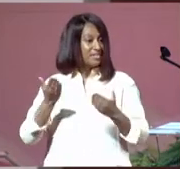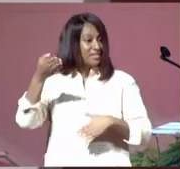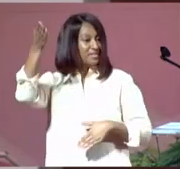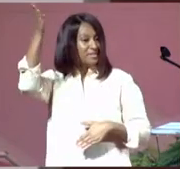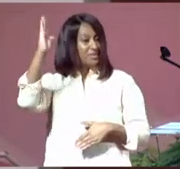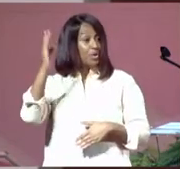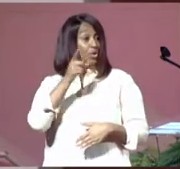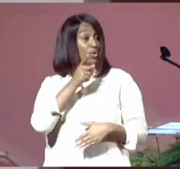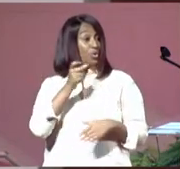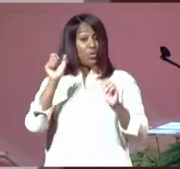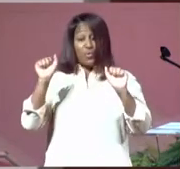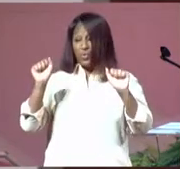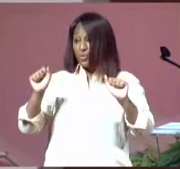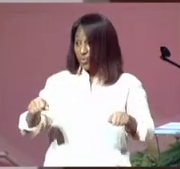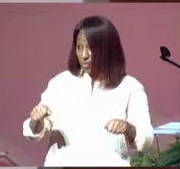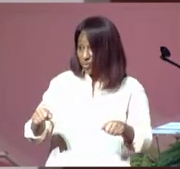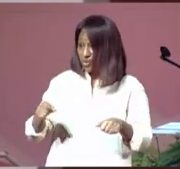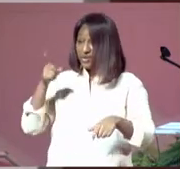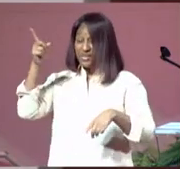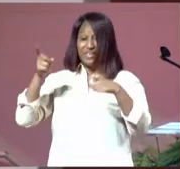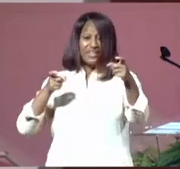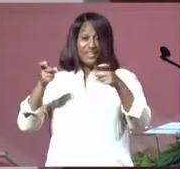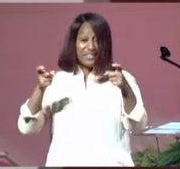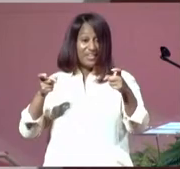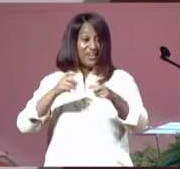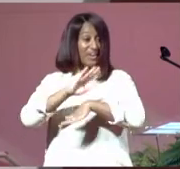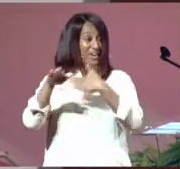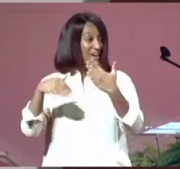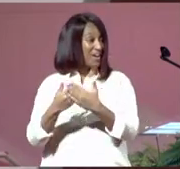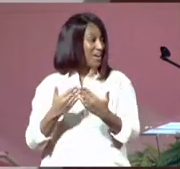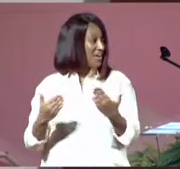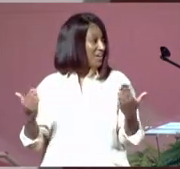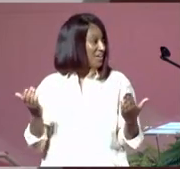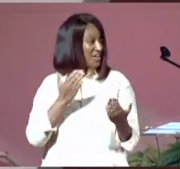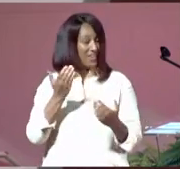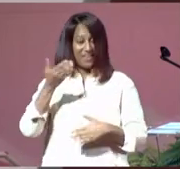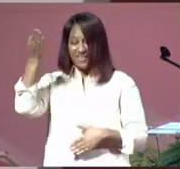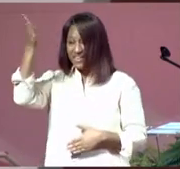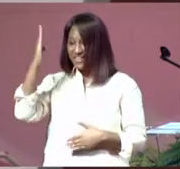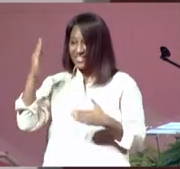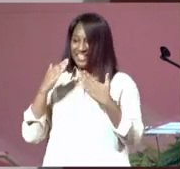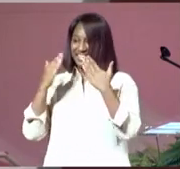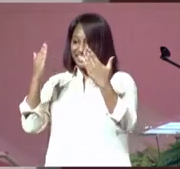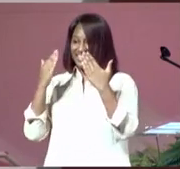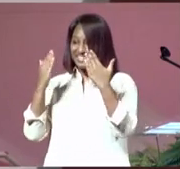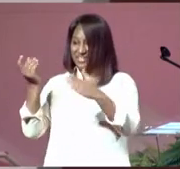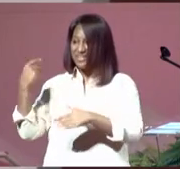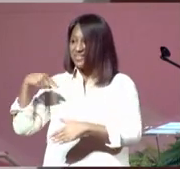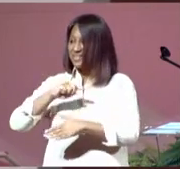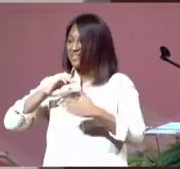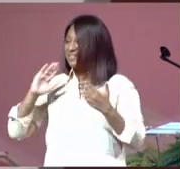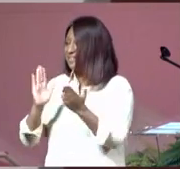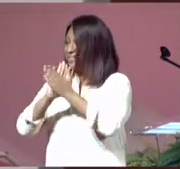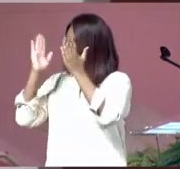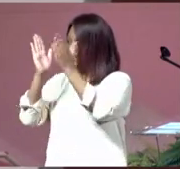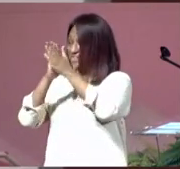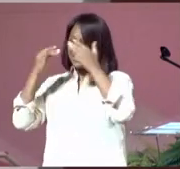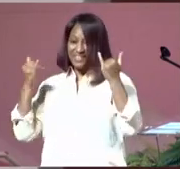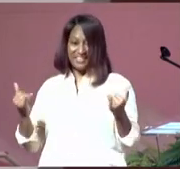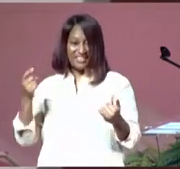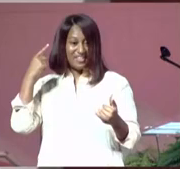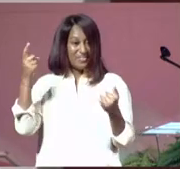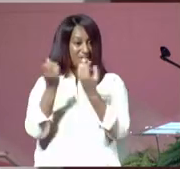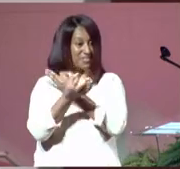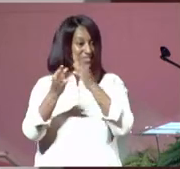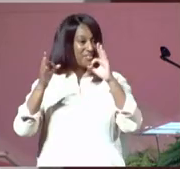is able, who is in control over all things, oh God. Thank you, oh God, because we're going to praise you in advance for our